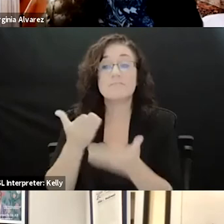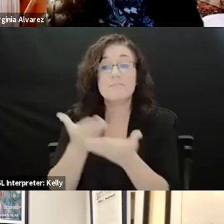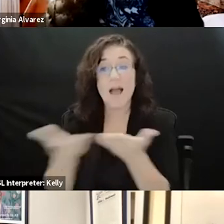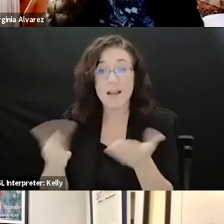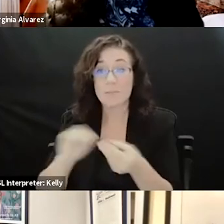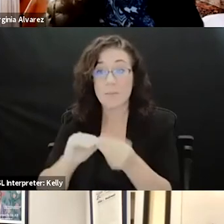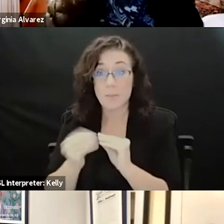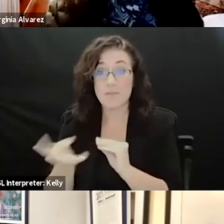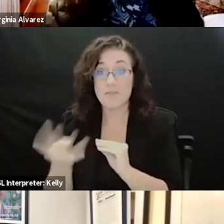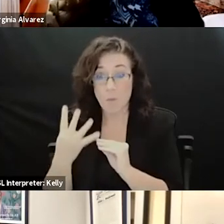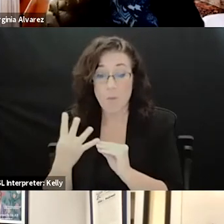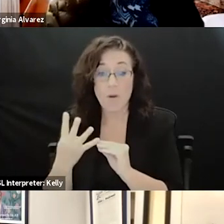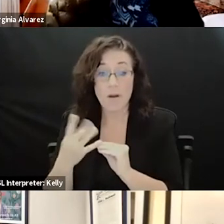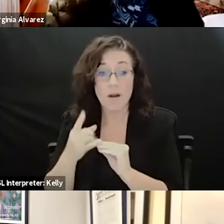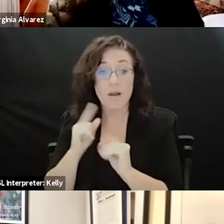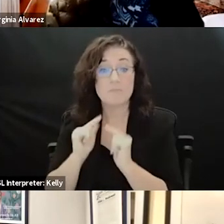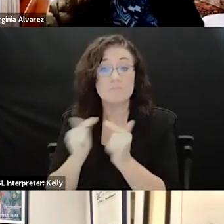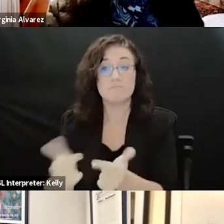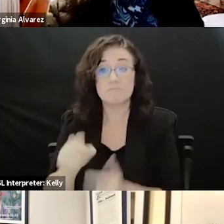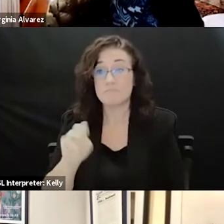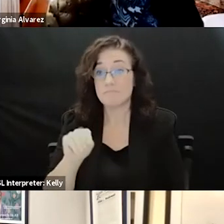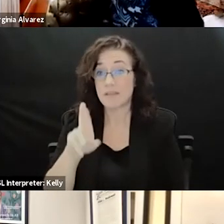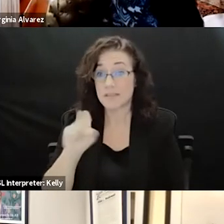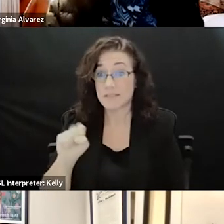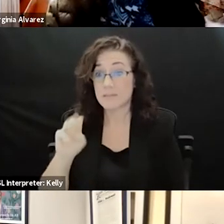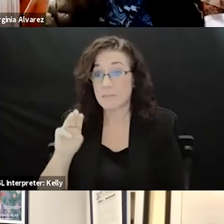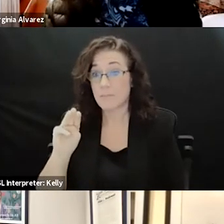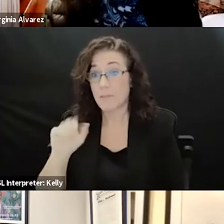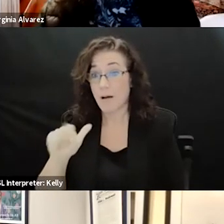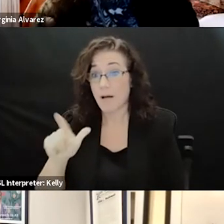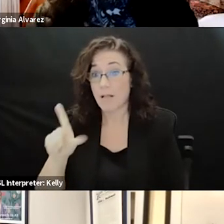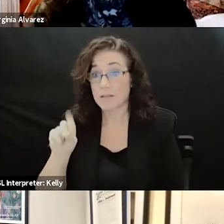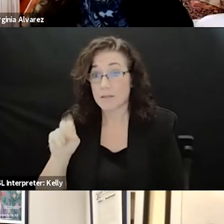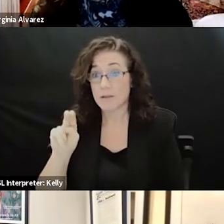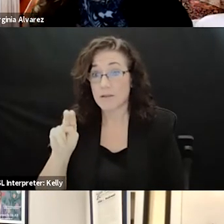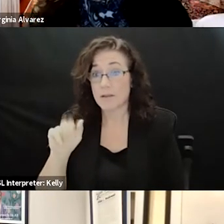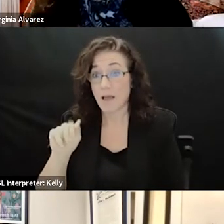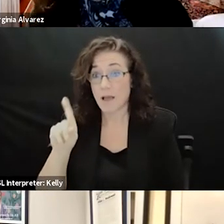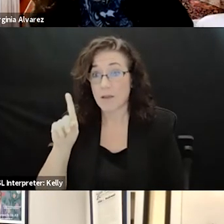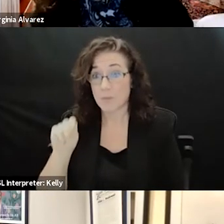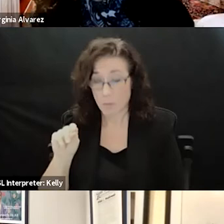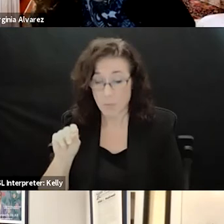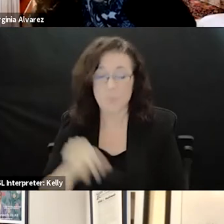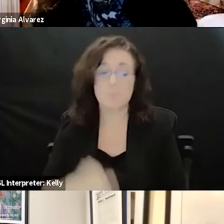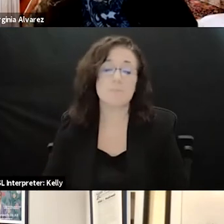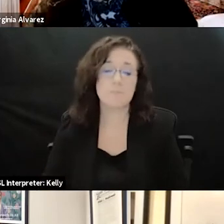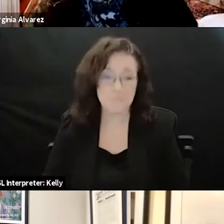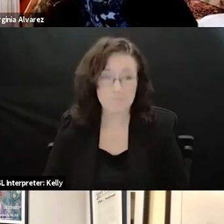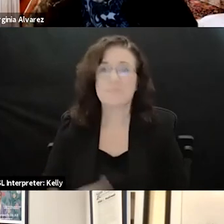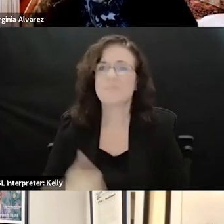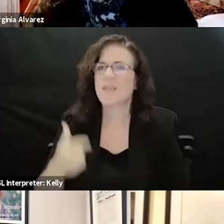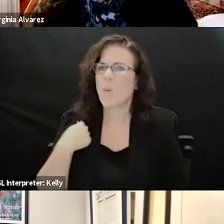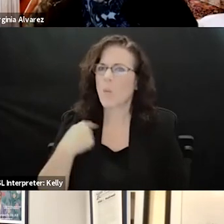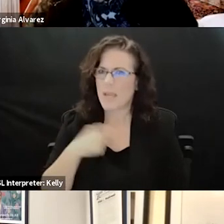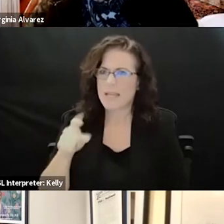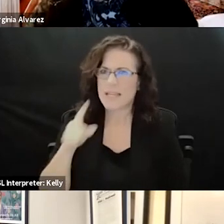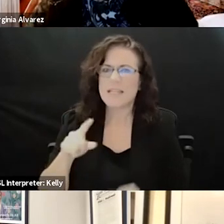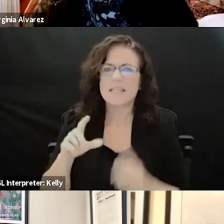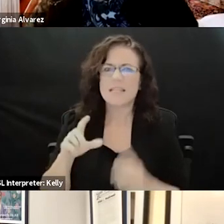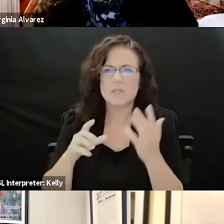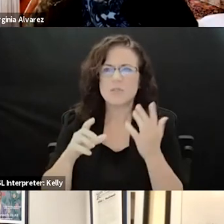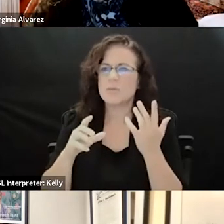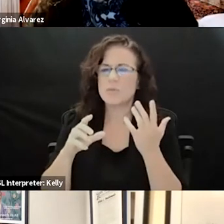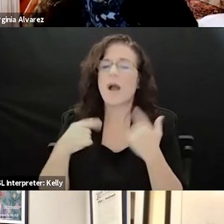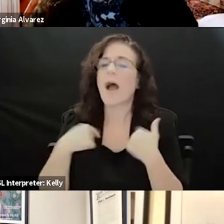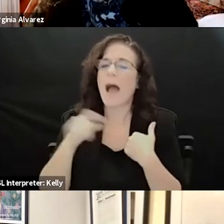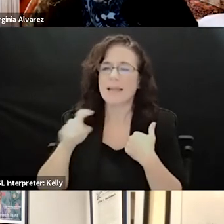president ford i would like to pull this item there were some questions that were raised that need us to con conduct some more research and we'd like to bring this back to